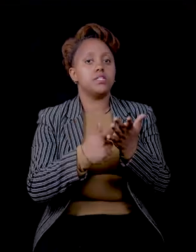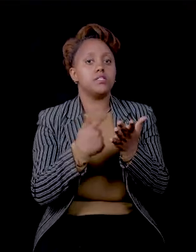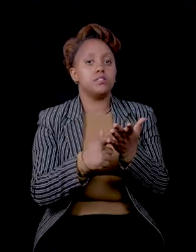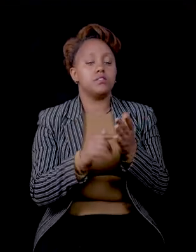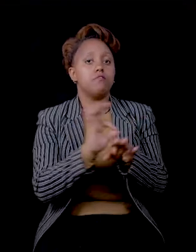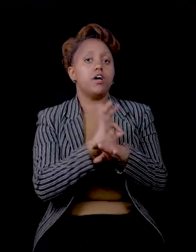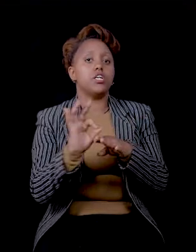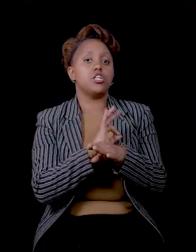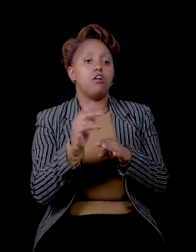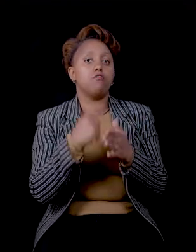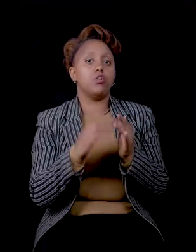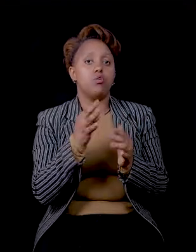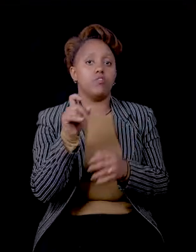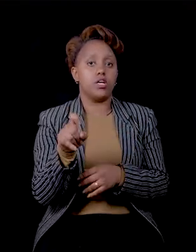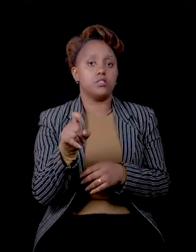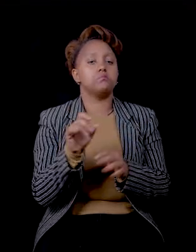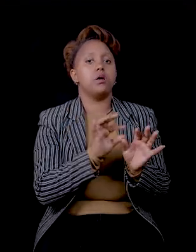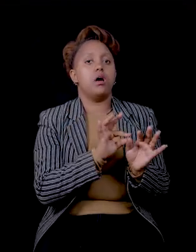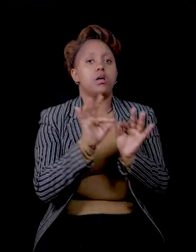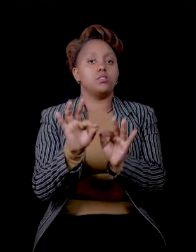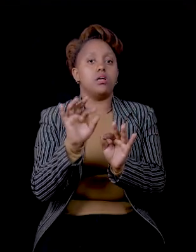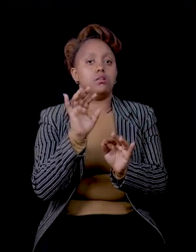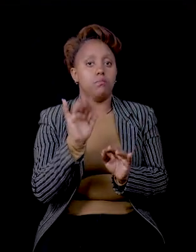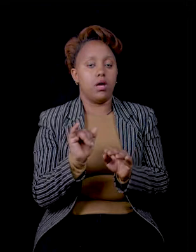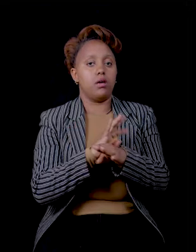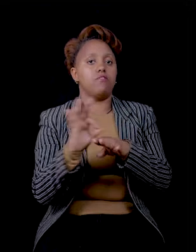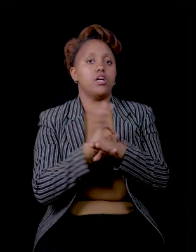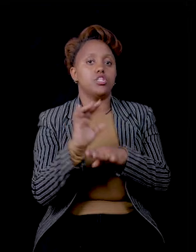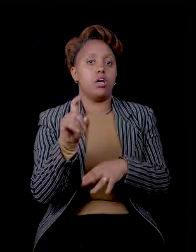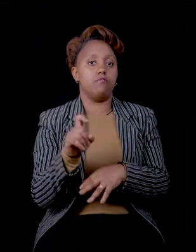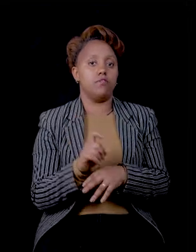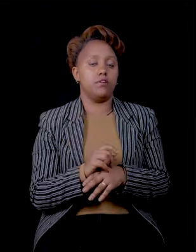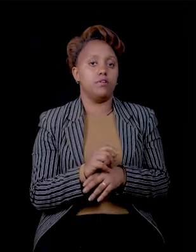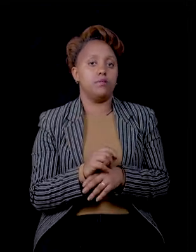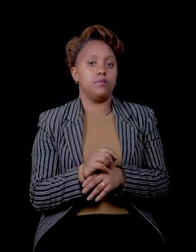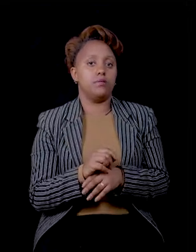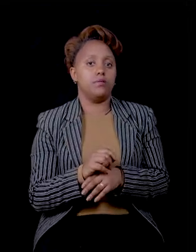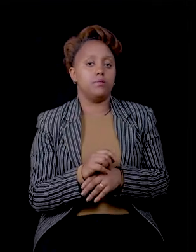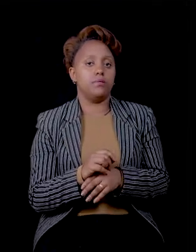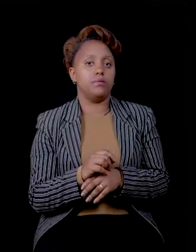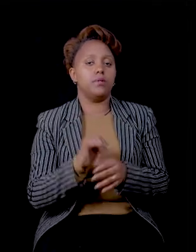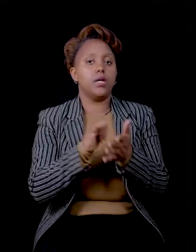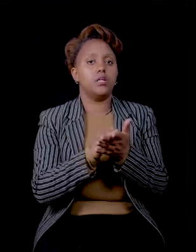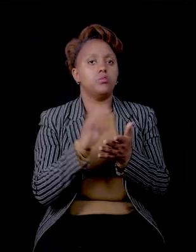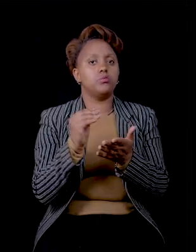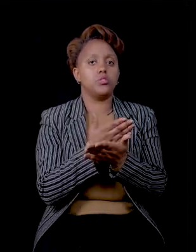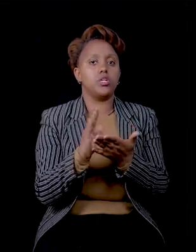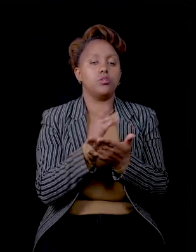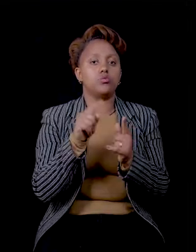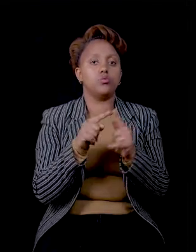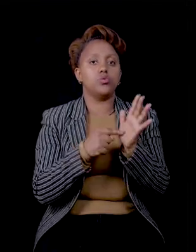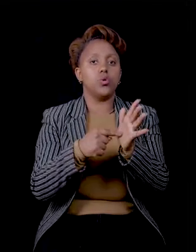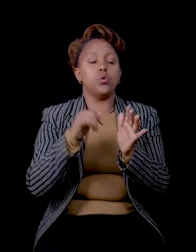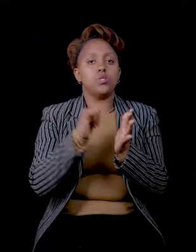functional value of x assigned by the function f. The third remark that we need to note here is, in